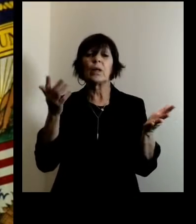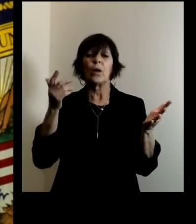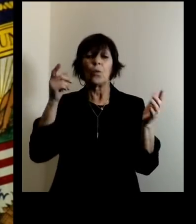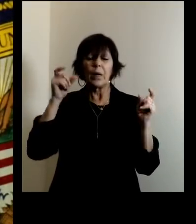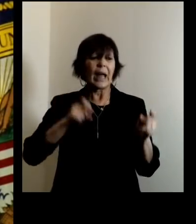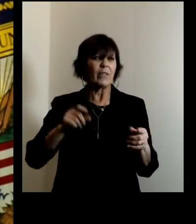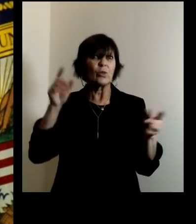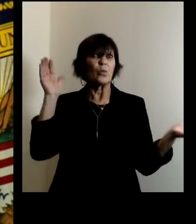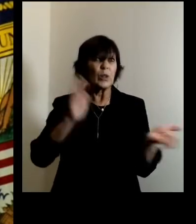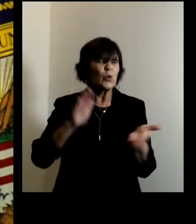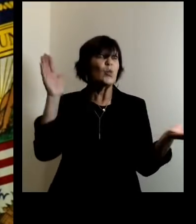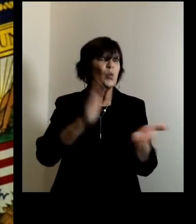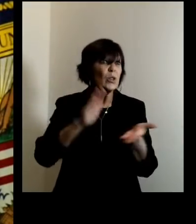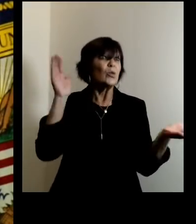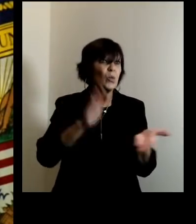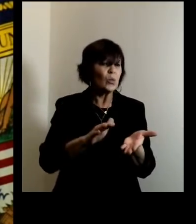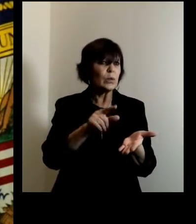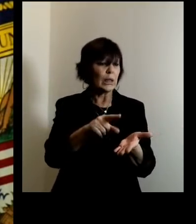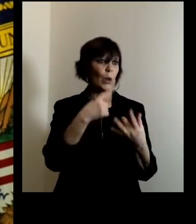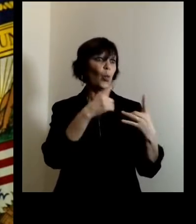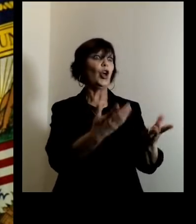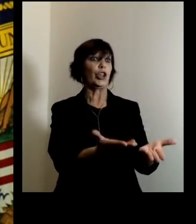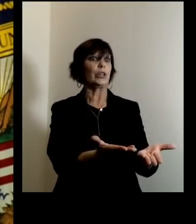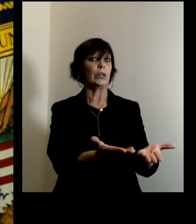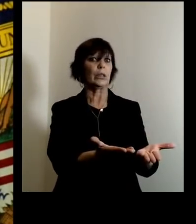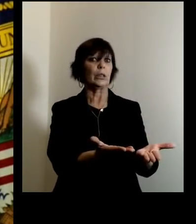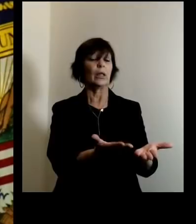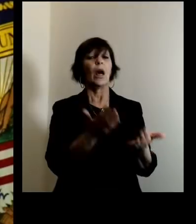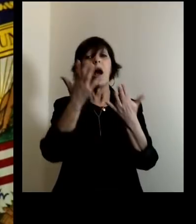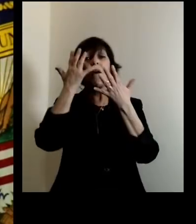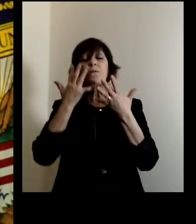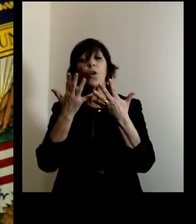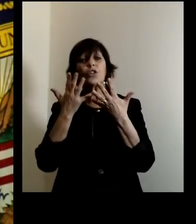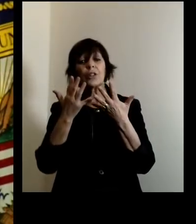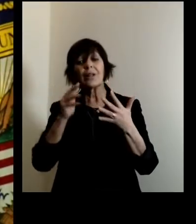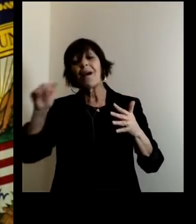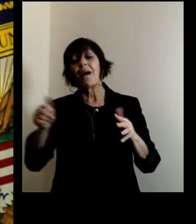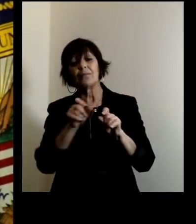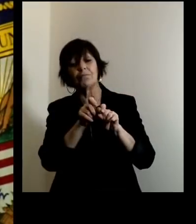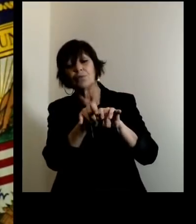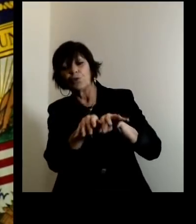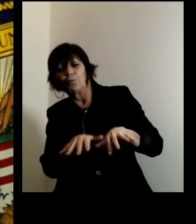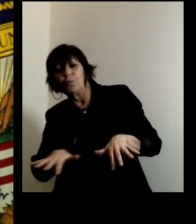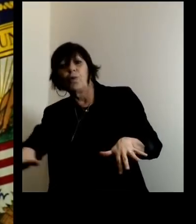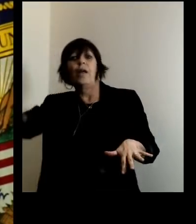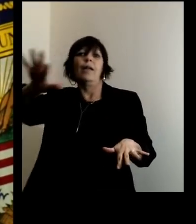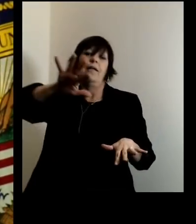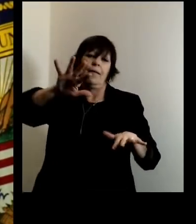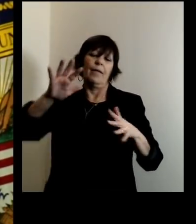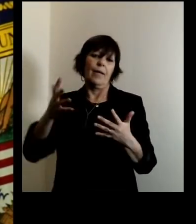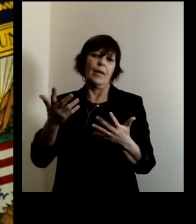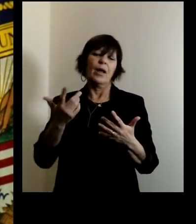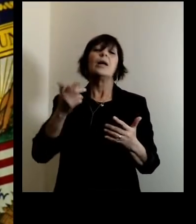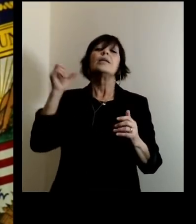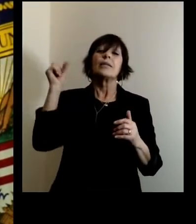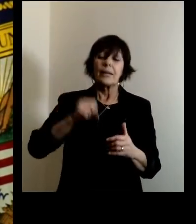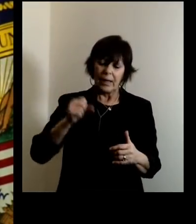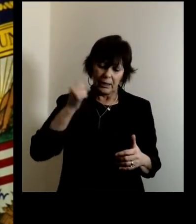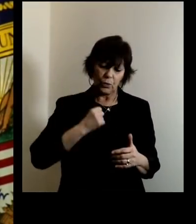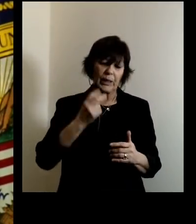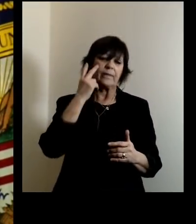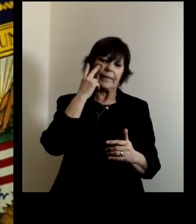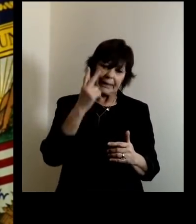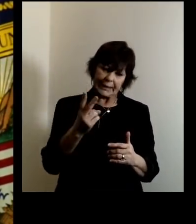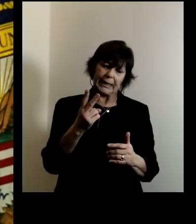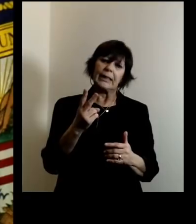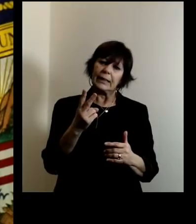these numbers in these zip codes, seems to have worked. Unfortunately, now it's in other parts of the county. So we have seen in a good portion